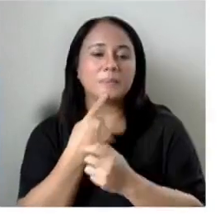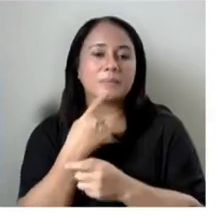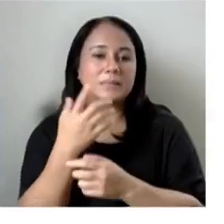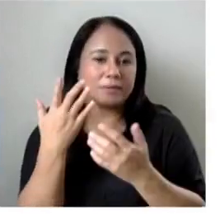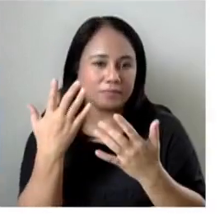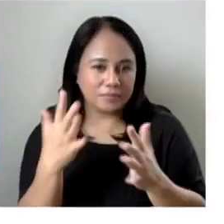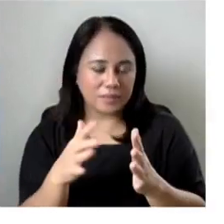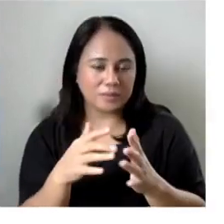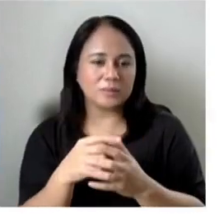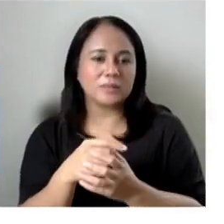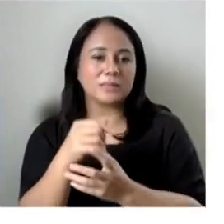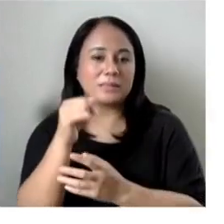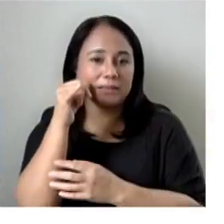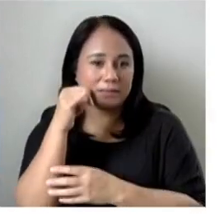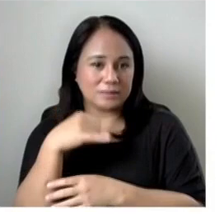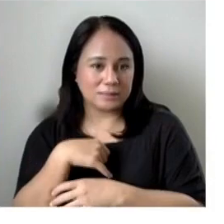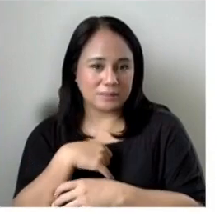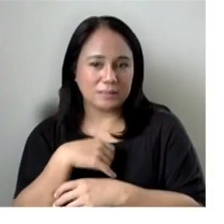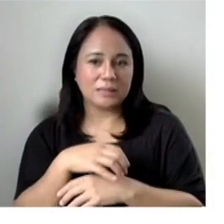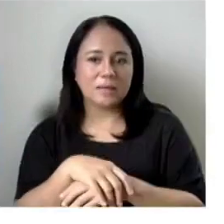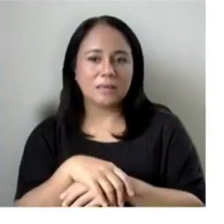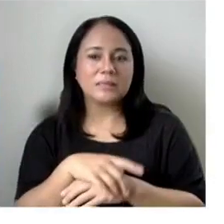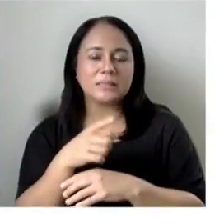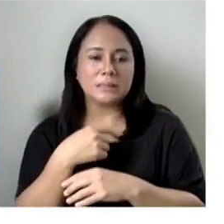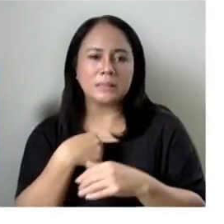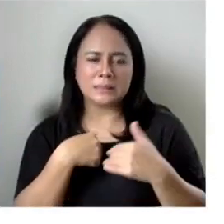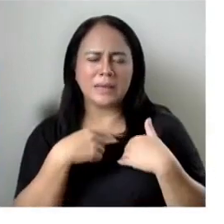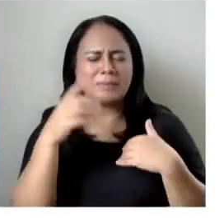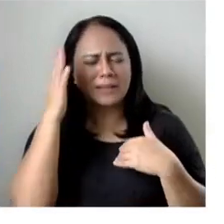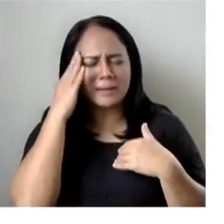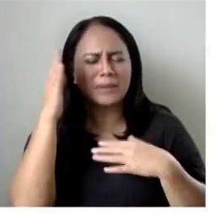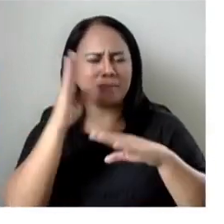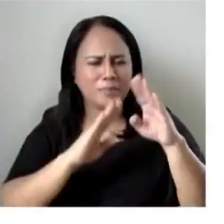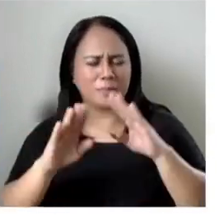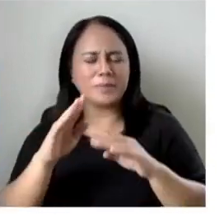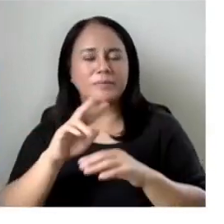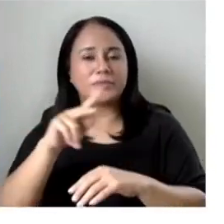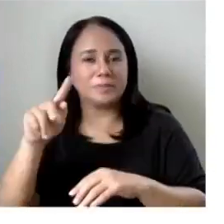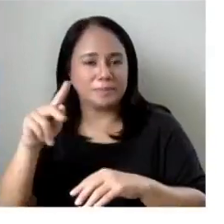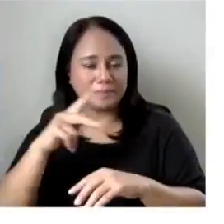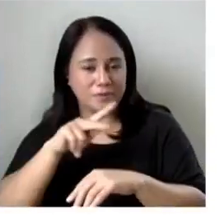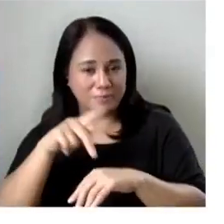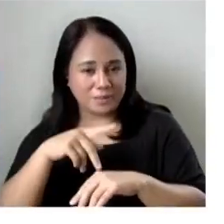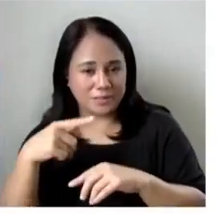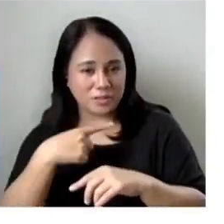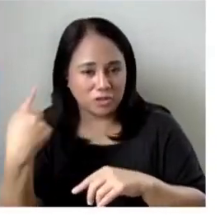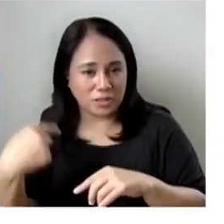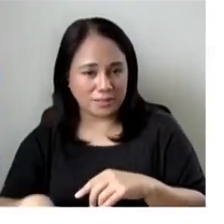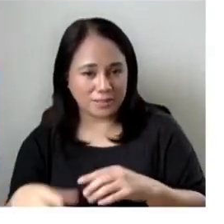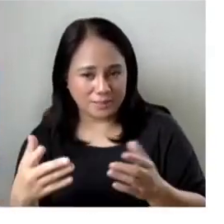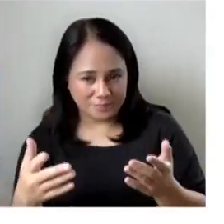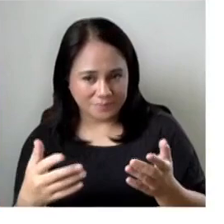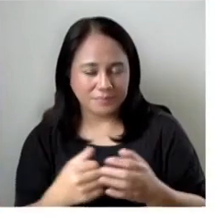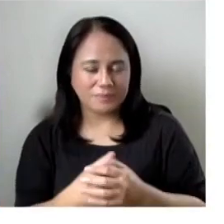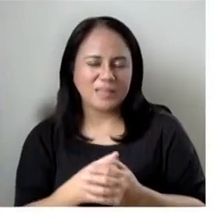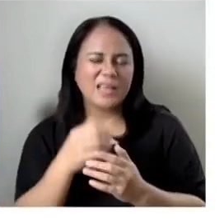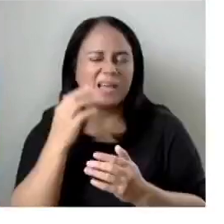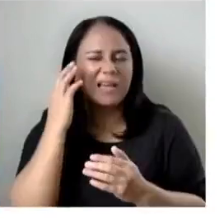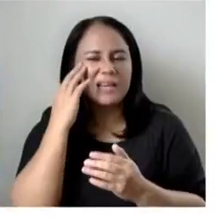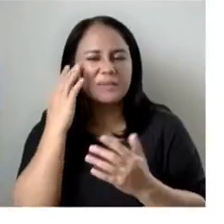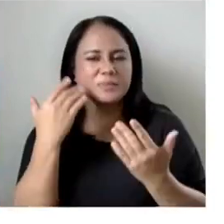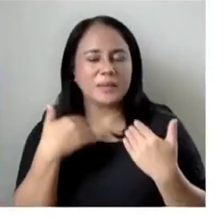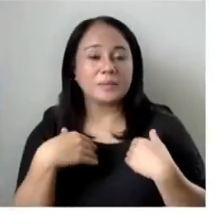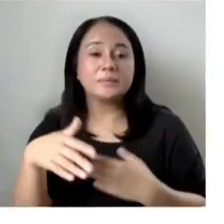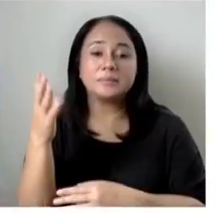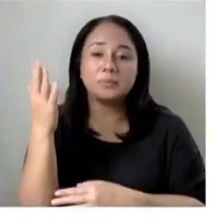our statement yesterday, given the heightened tensions between the Philippines and China, and given that in the past